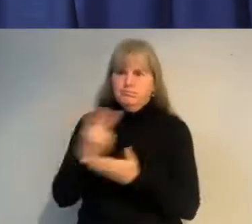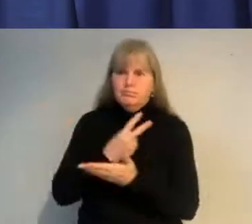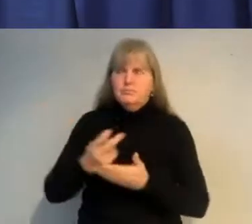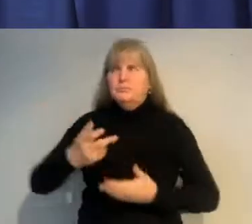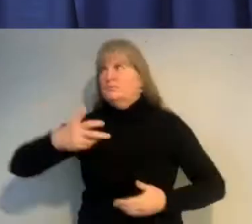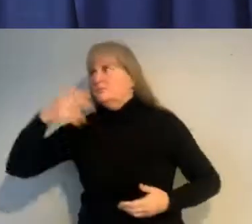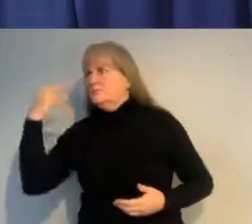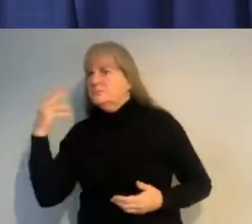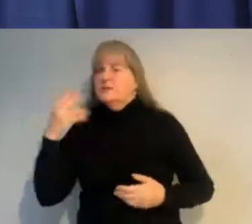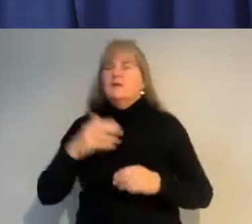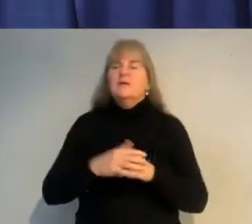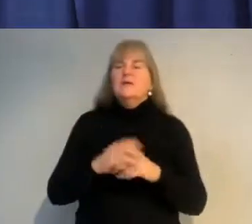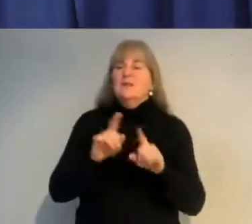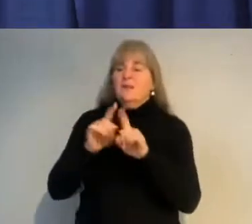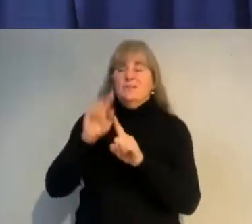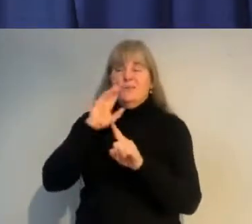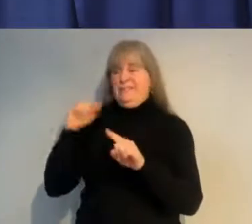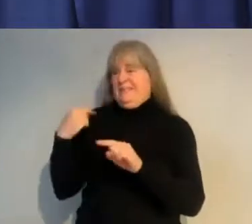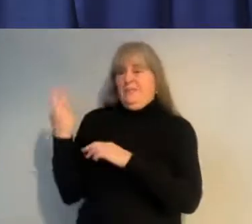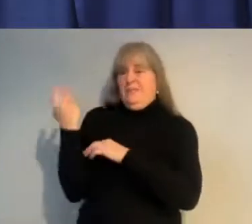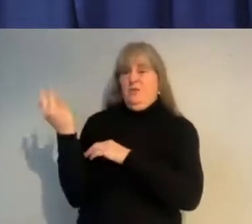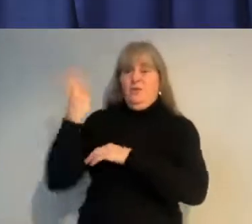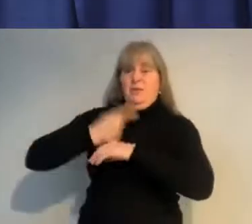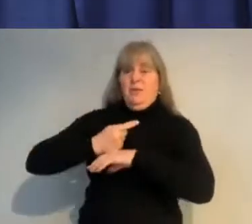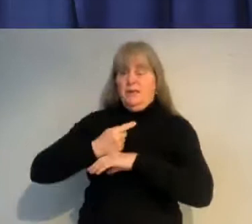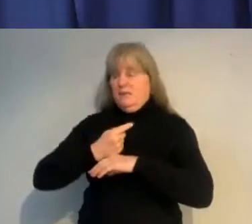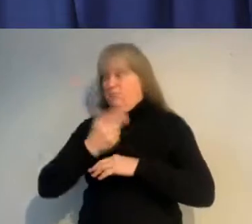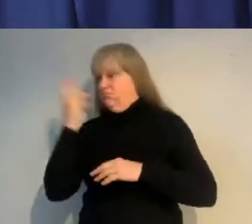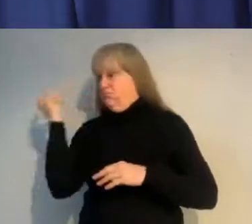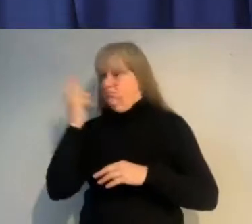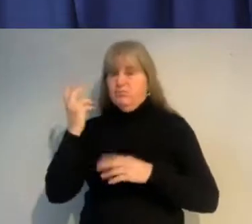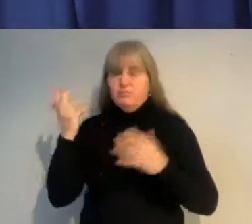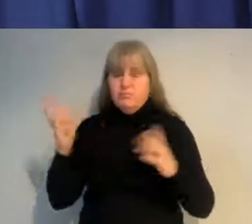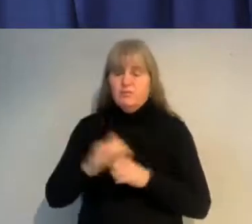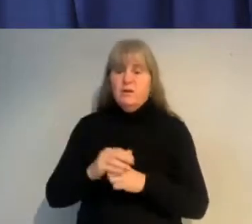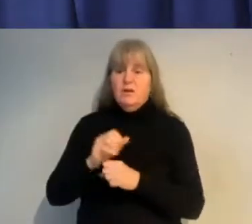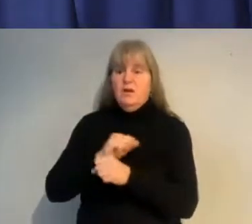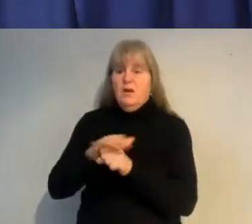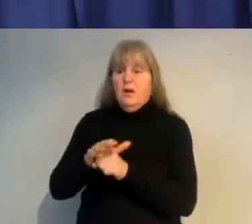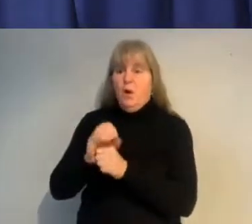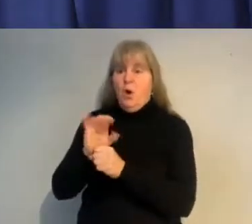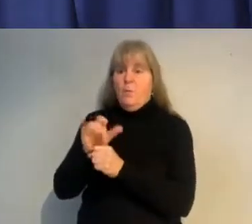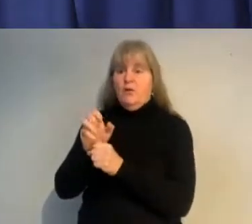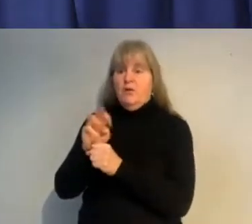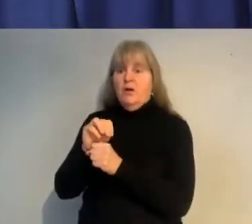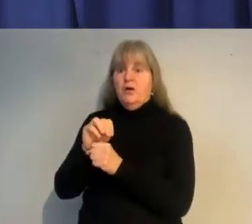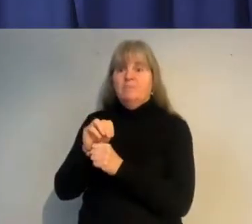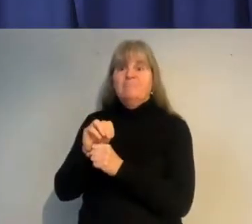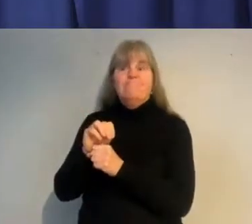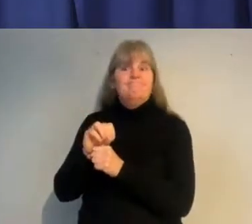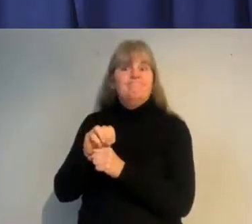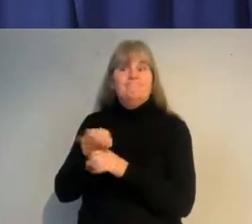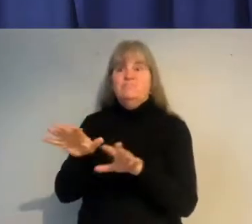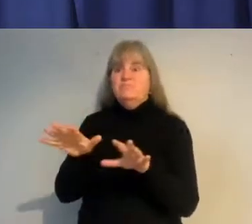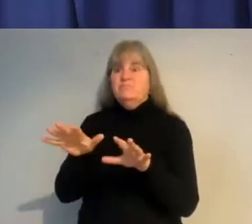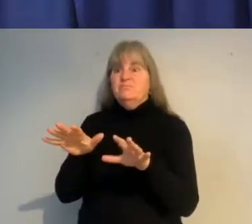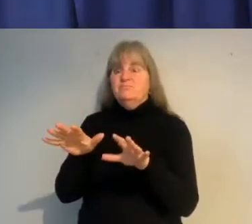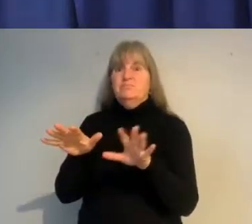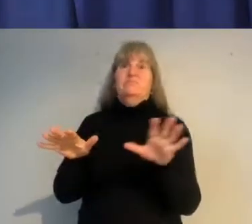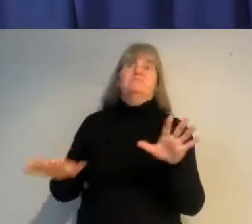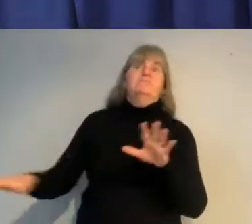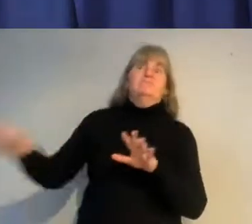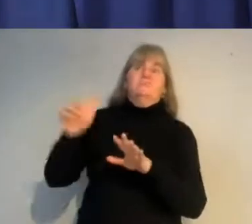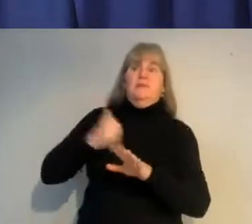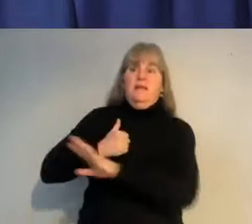even over the last few days as well. The Omicron variant continues to spread at alarming rates across the country, and we are